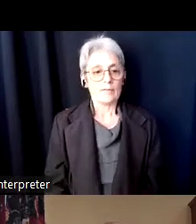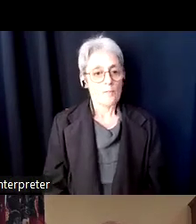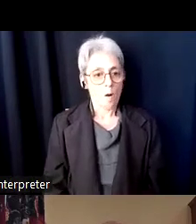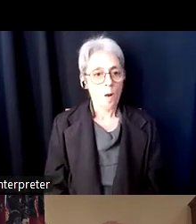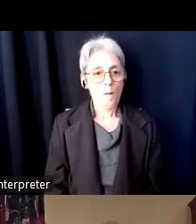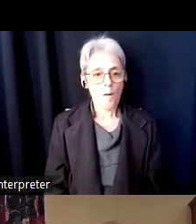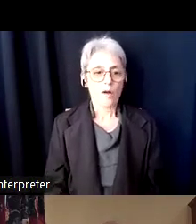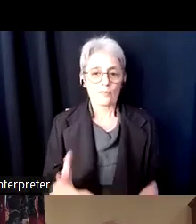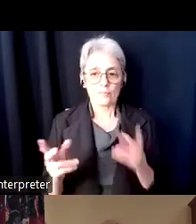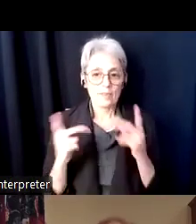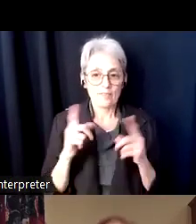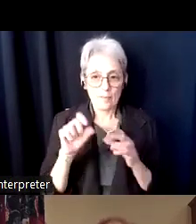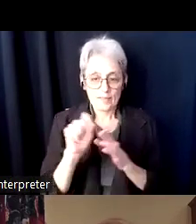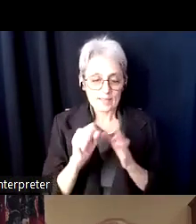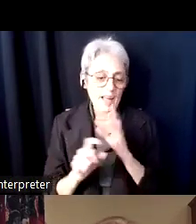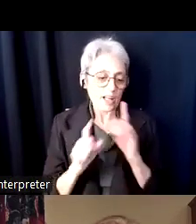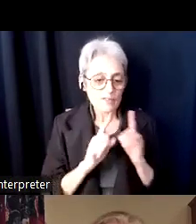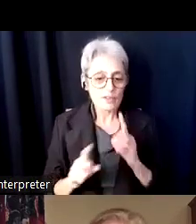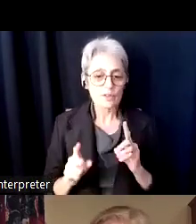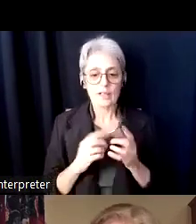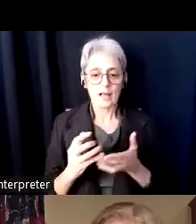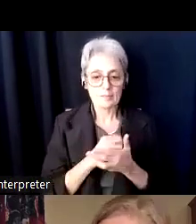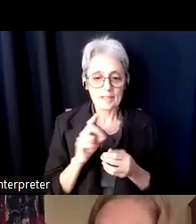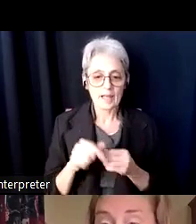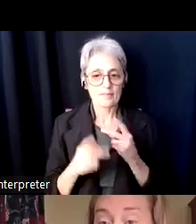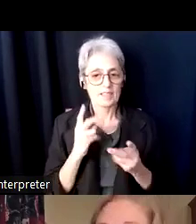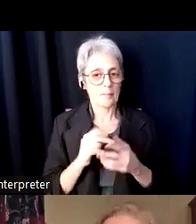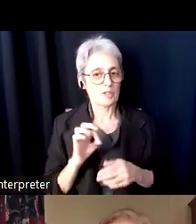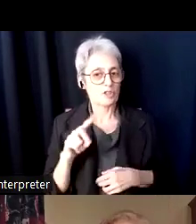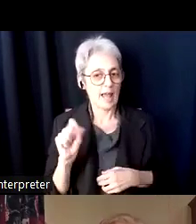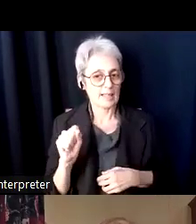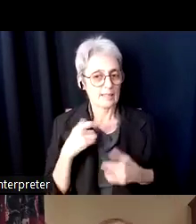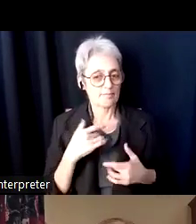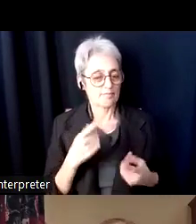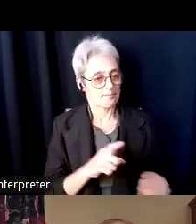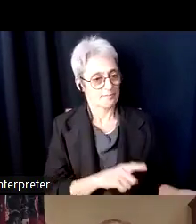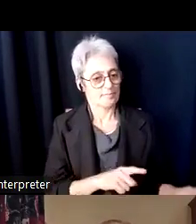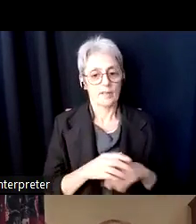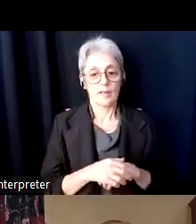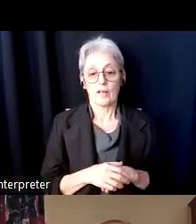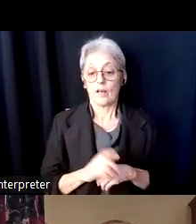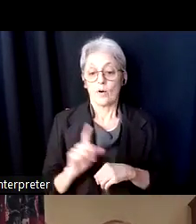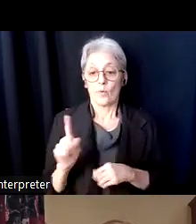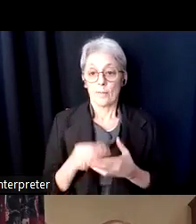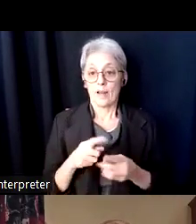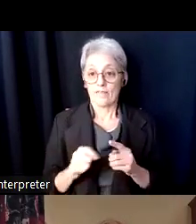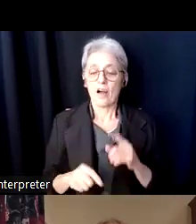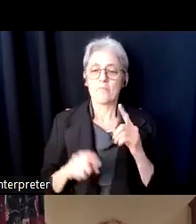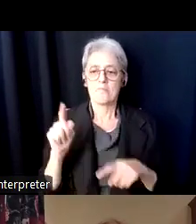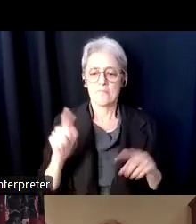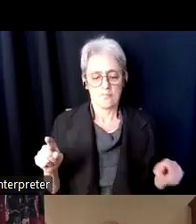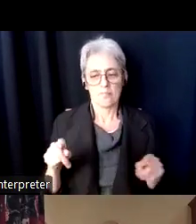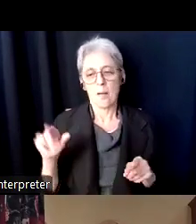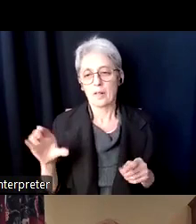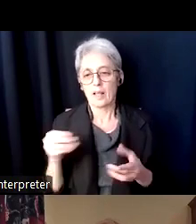states. One is that, there are a variety of different funding sources for self-direction, publicly available funding sources.